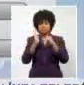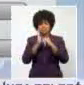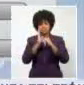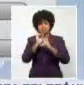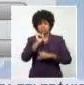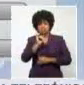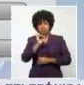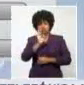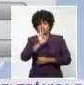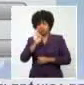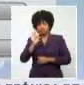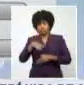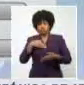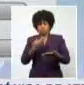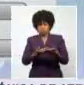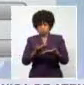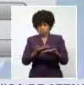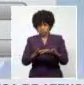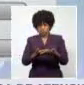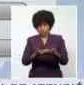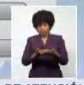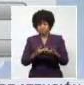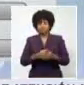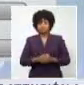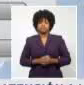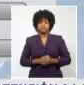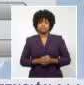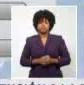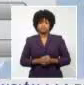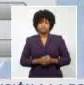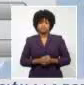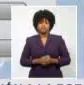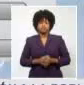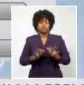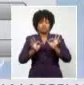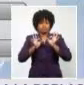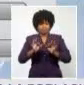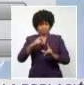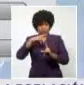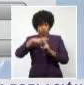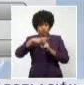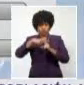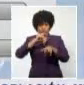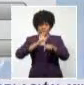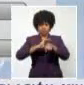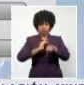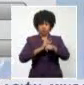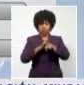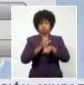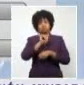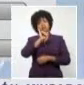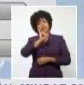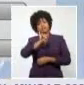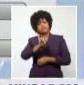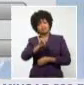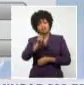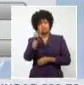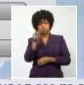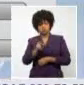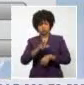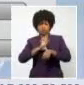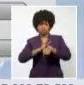1,688 samples, 6 samples were positive, and this